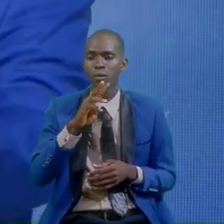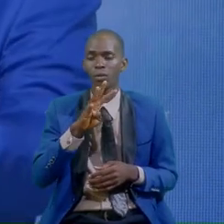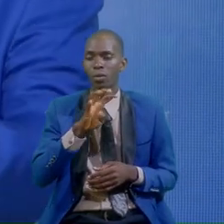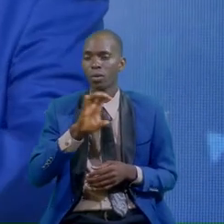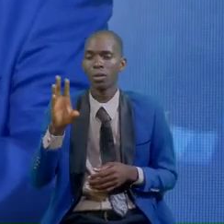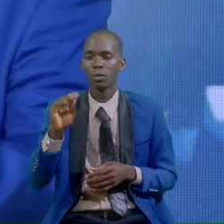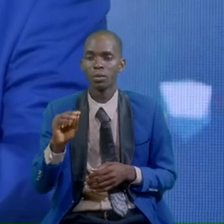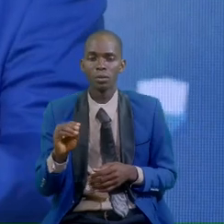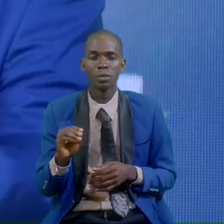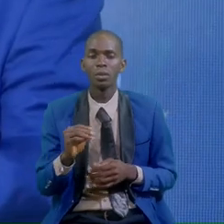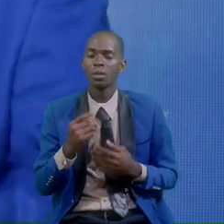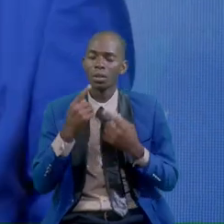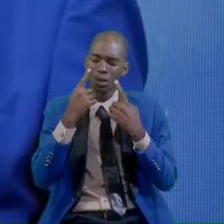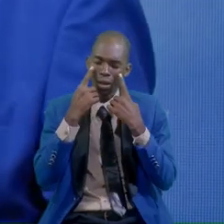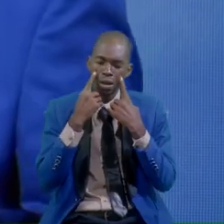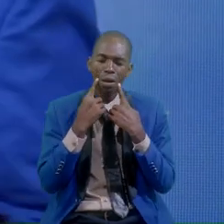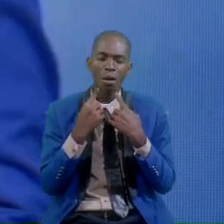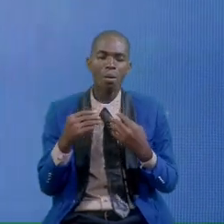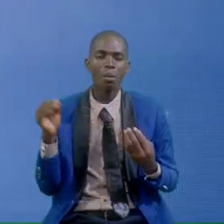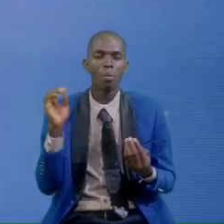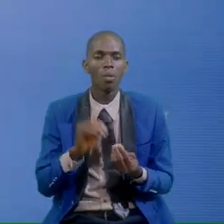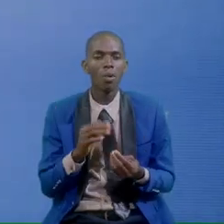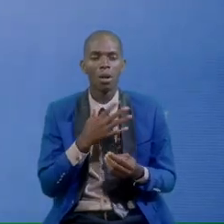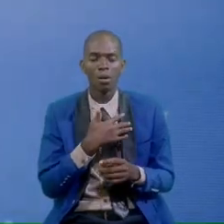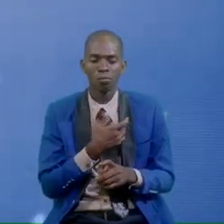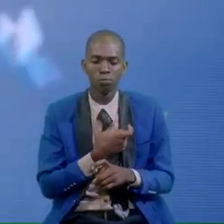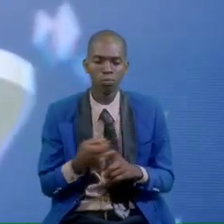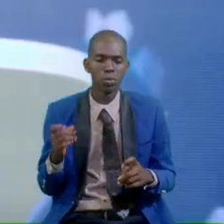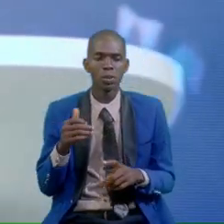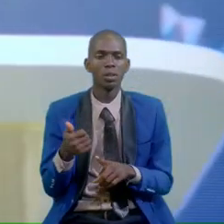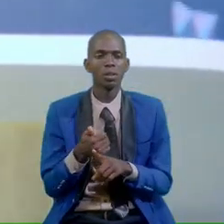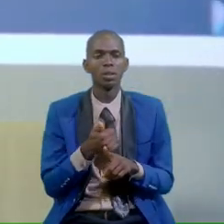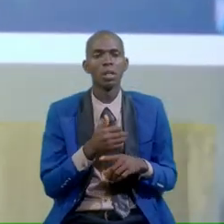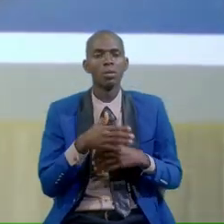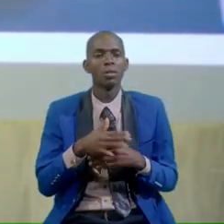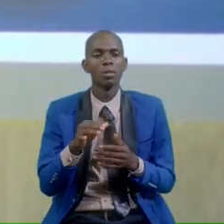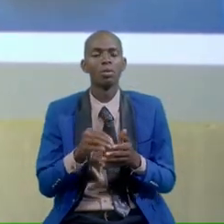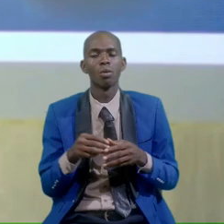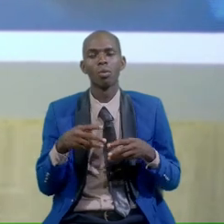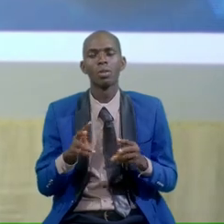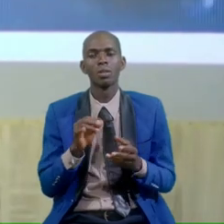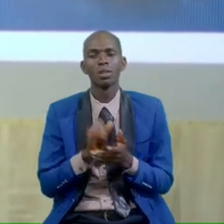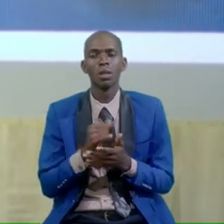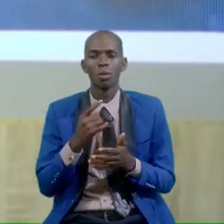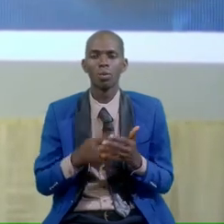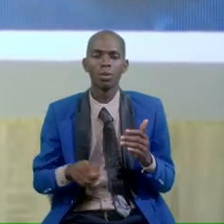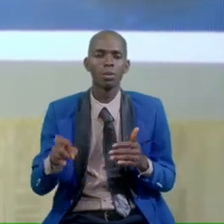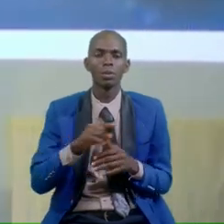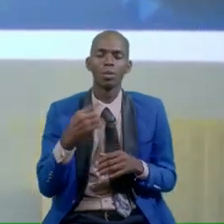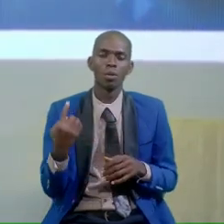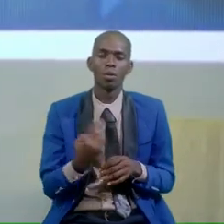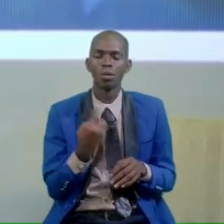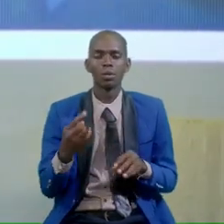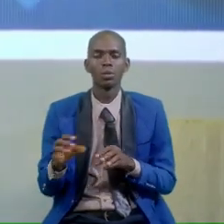they caught themselves after their manner. That's what they have always done, after